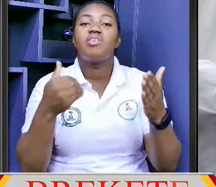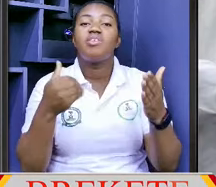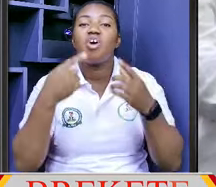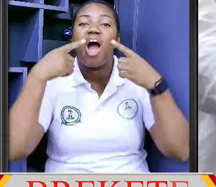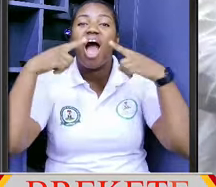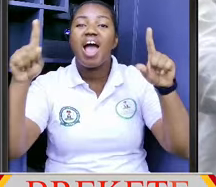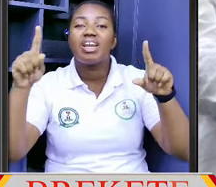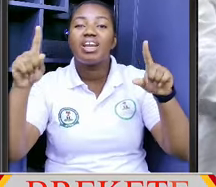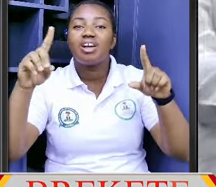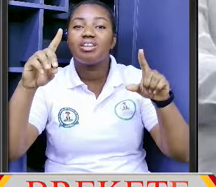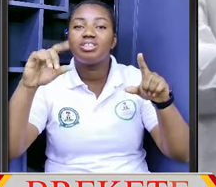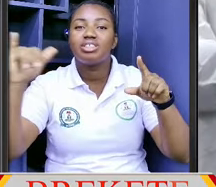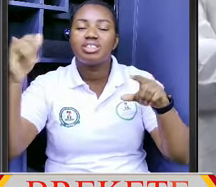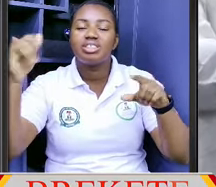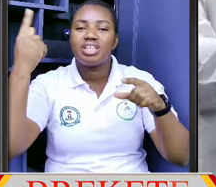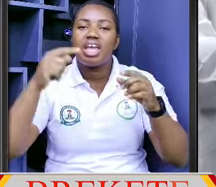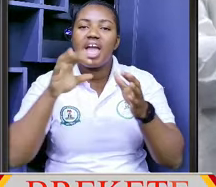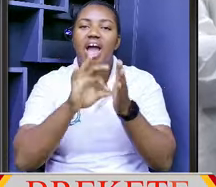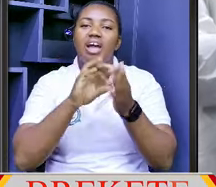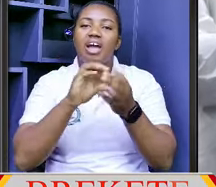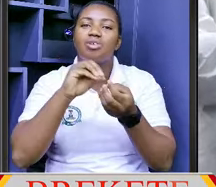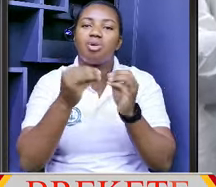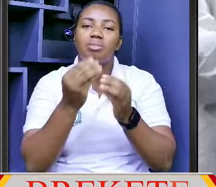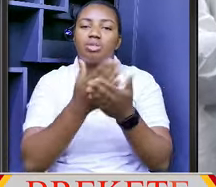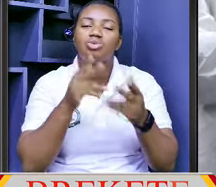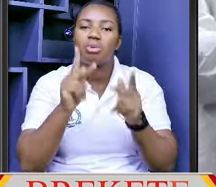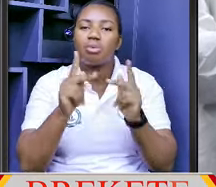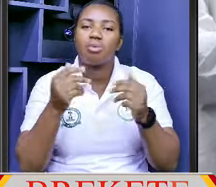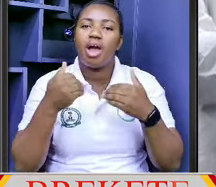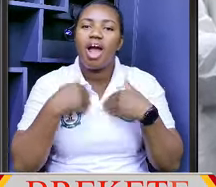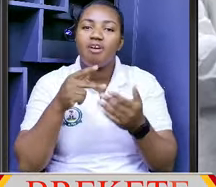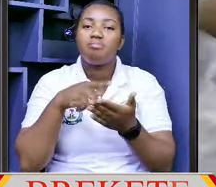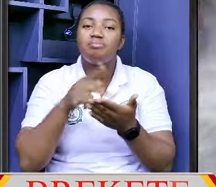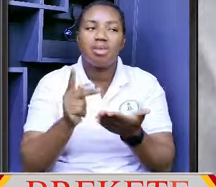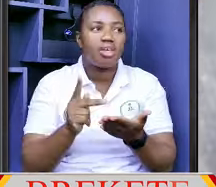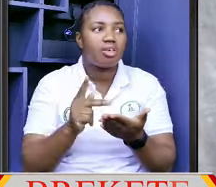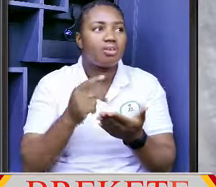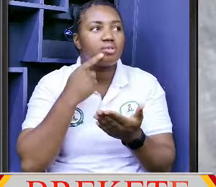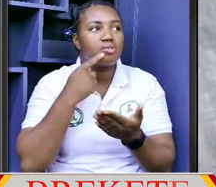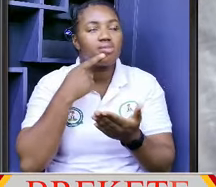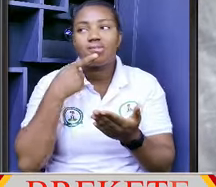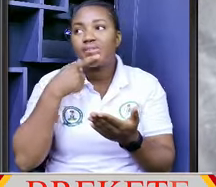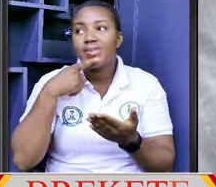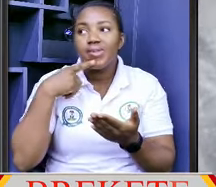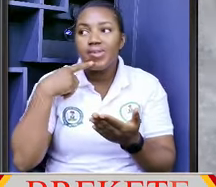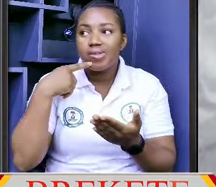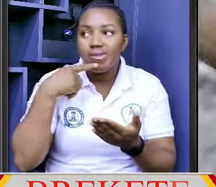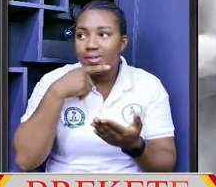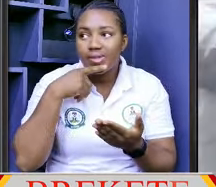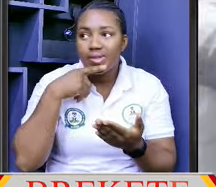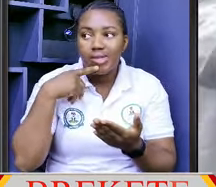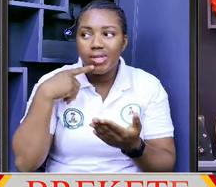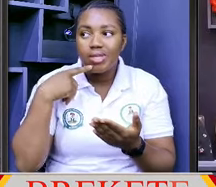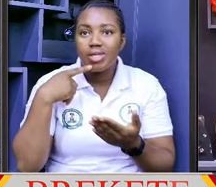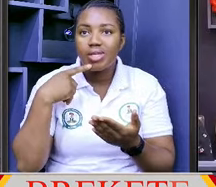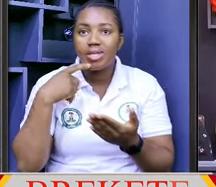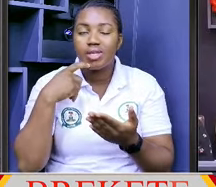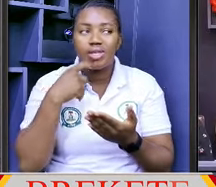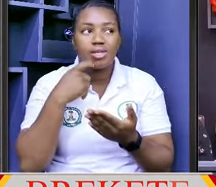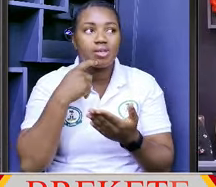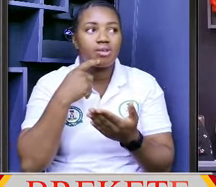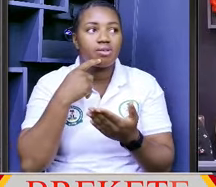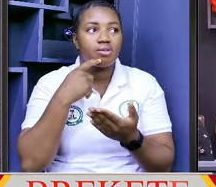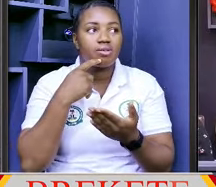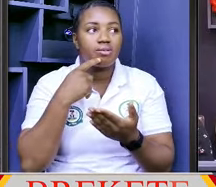some people don't pay money. Madam, yes, Mustafa Edar Shatima. Oh, our mommy here, 10,000